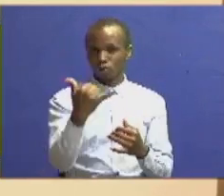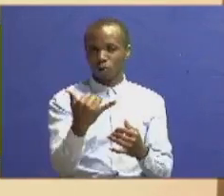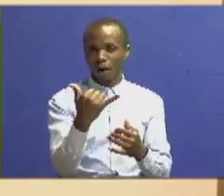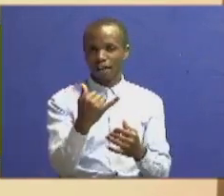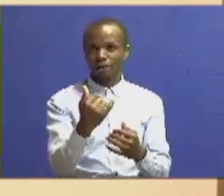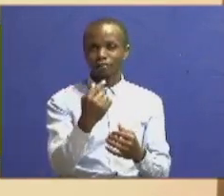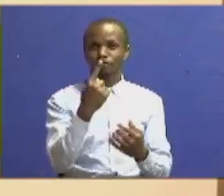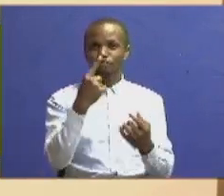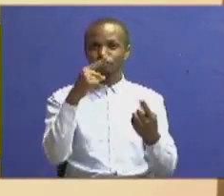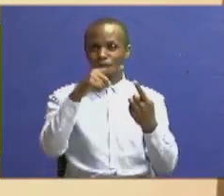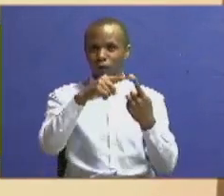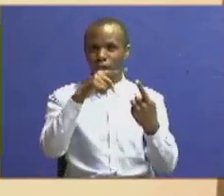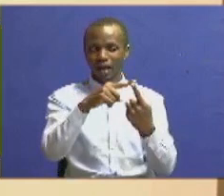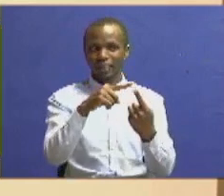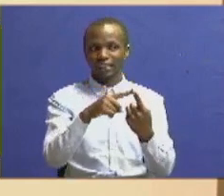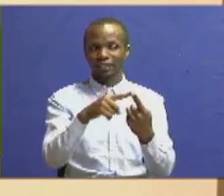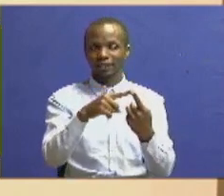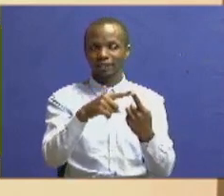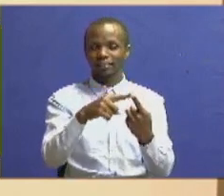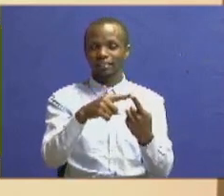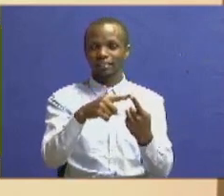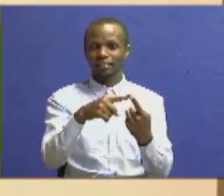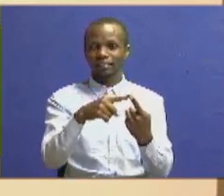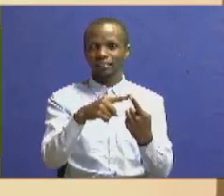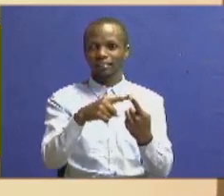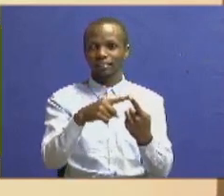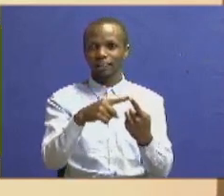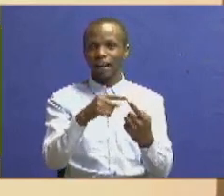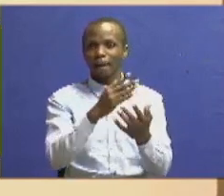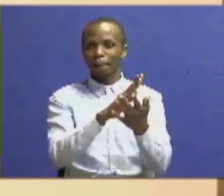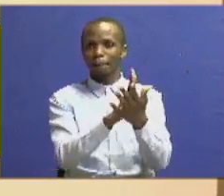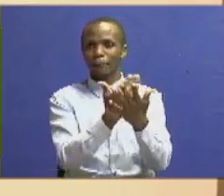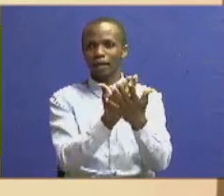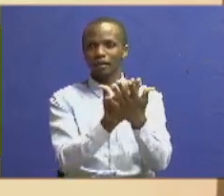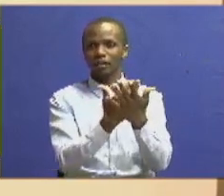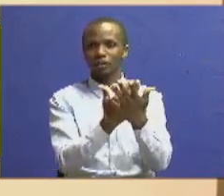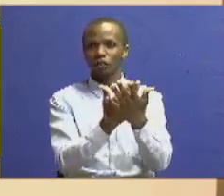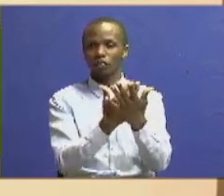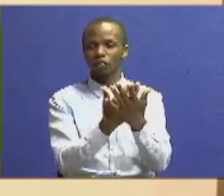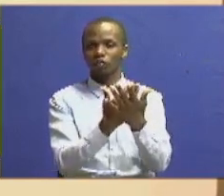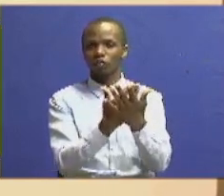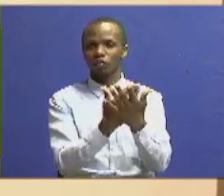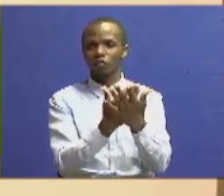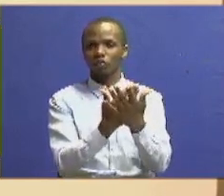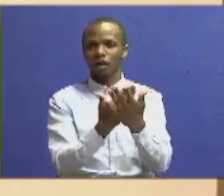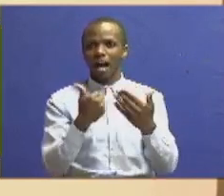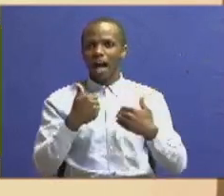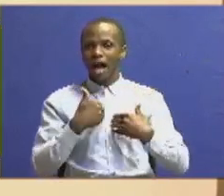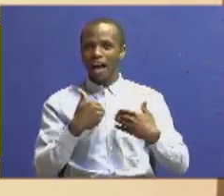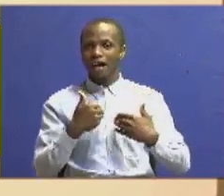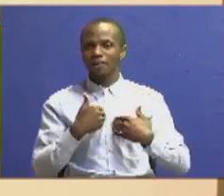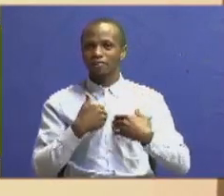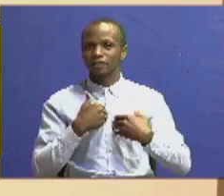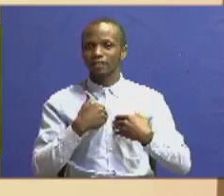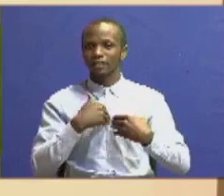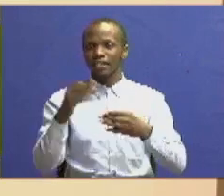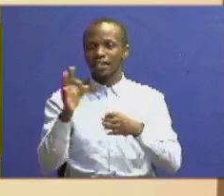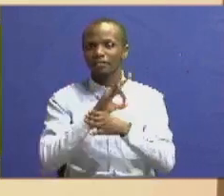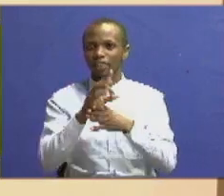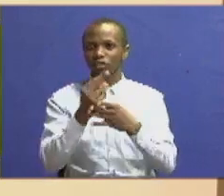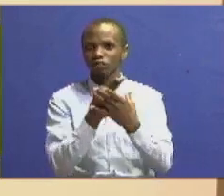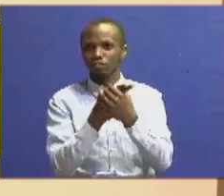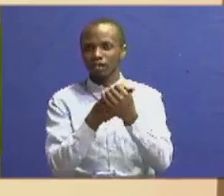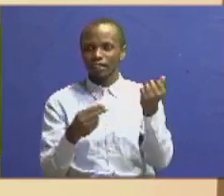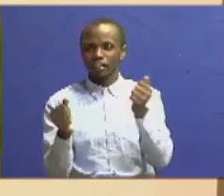thing that is part of the legacy of rallying is the spirit of partnerships coming